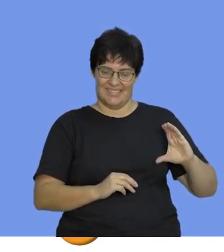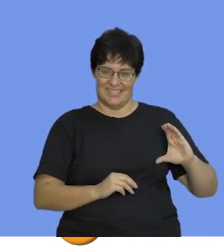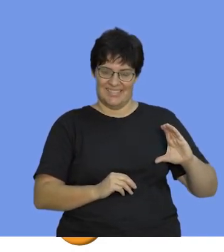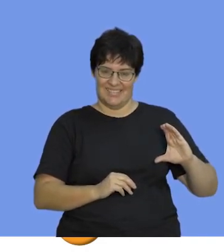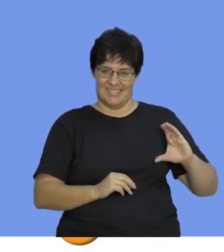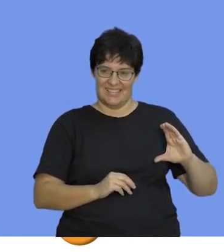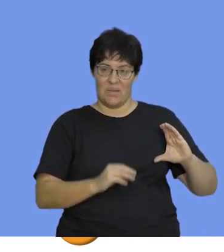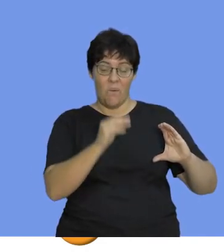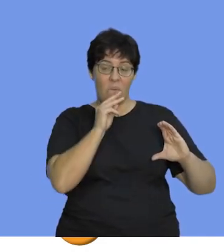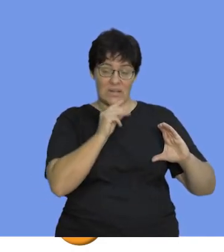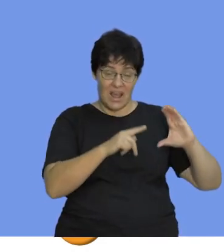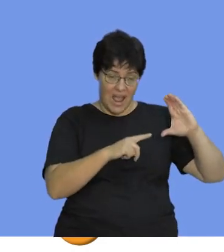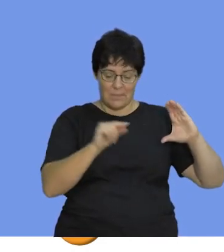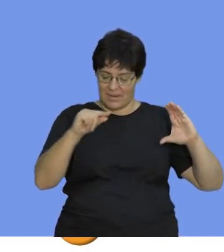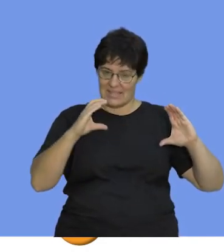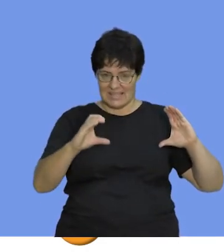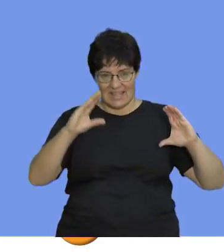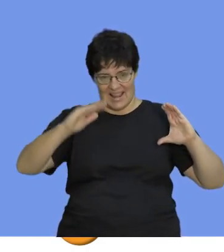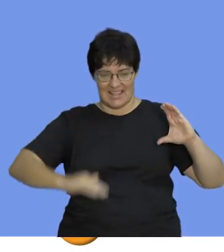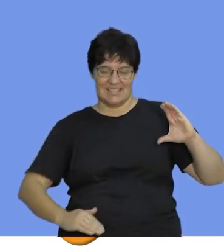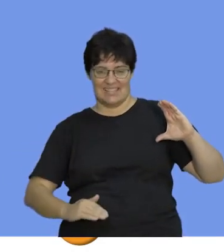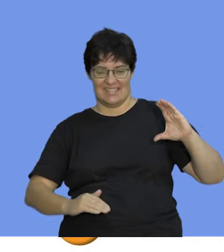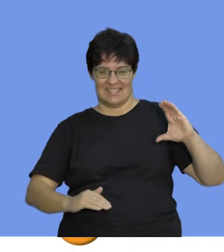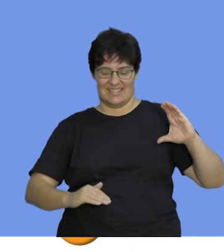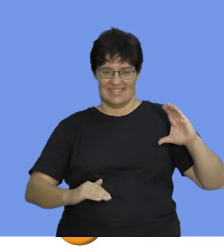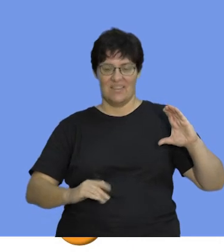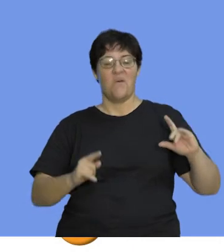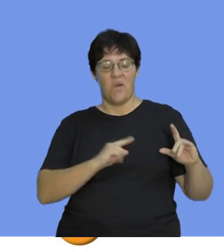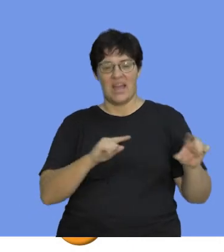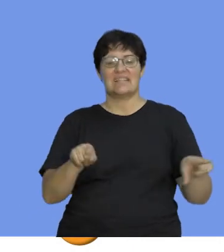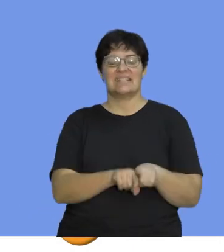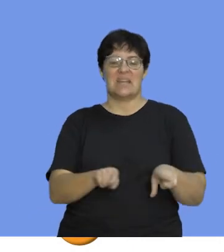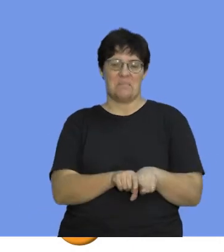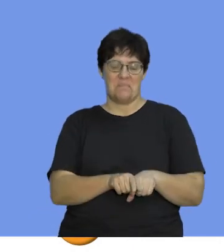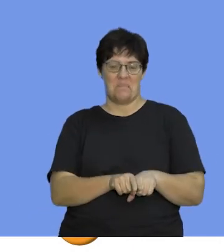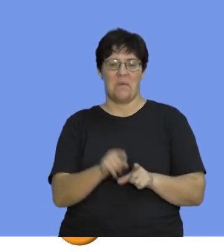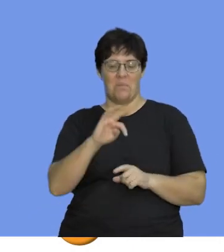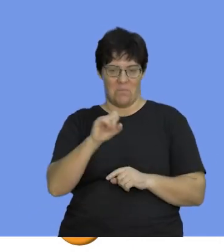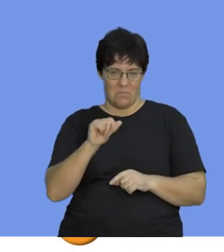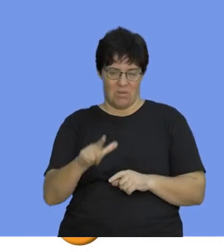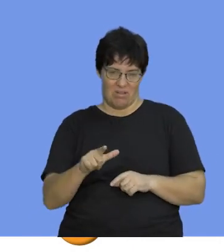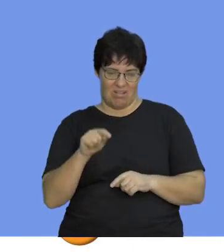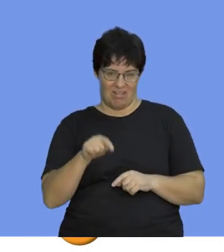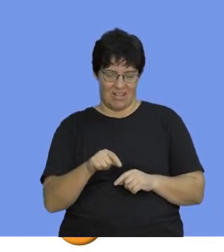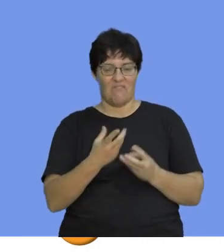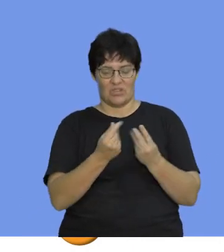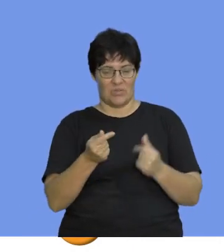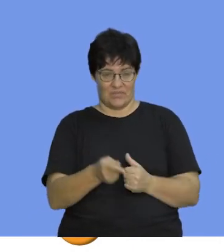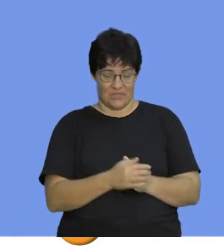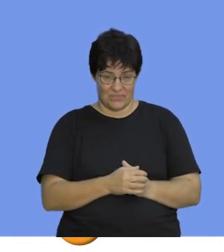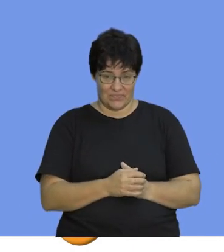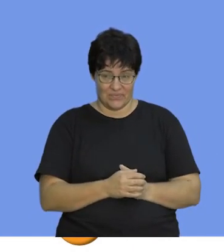So if we add more water, the concentration decreases because it's for the same number of moles of the solid,